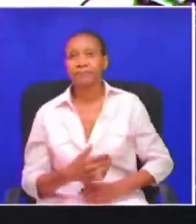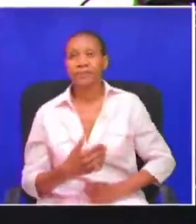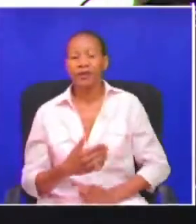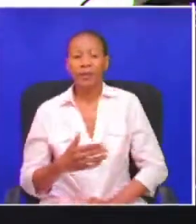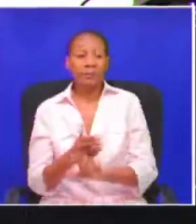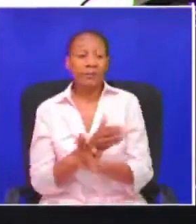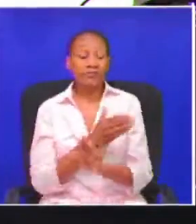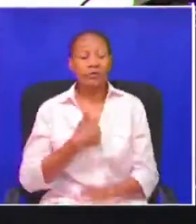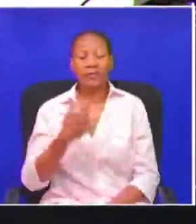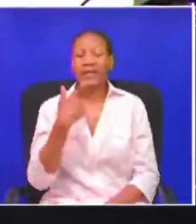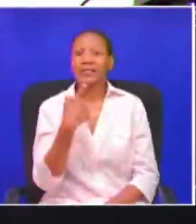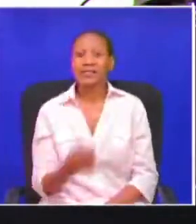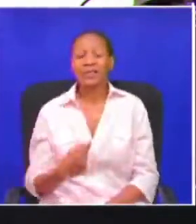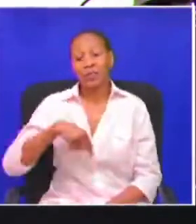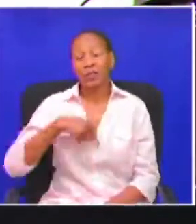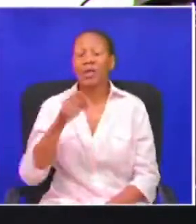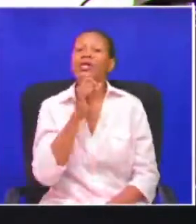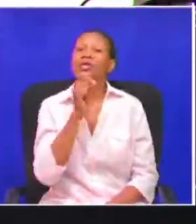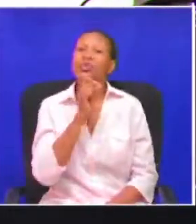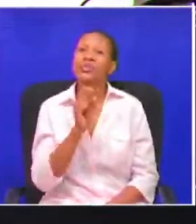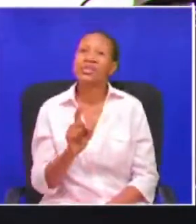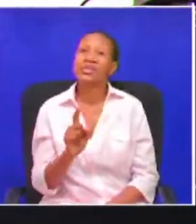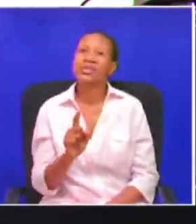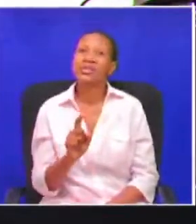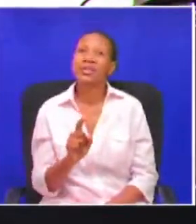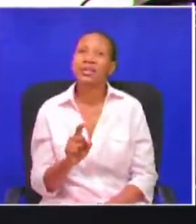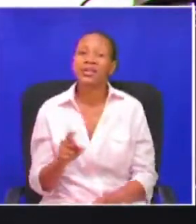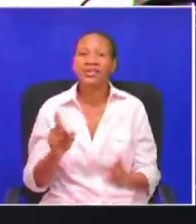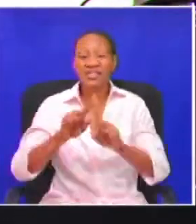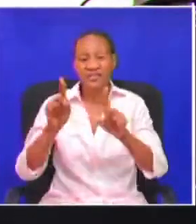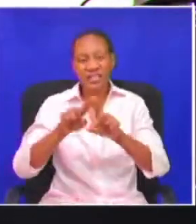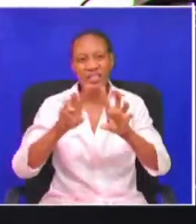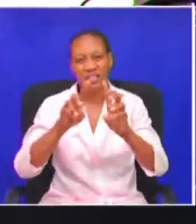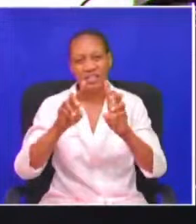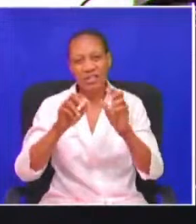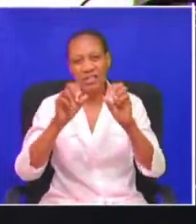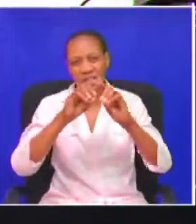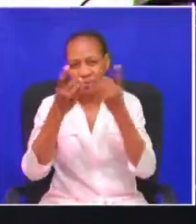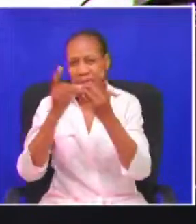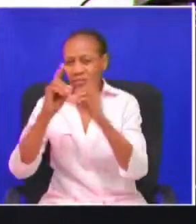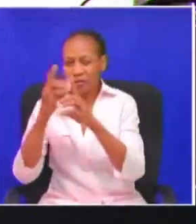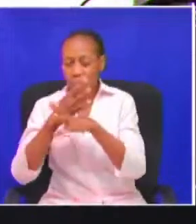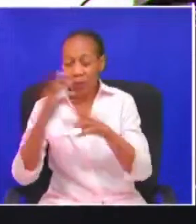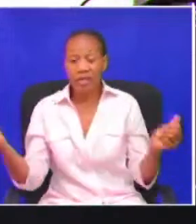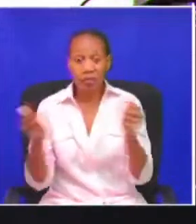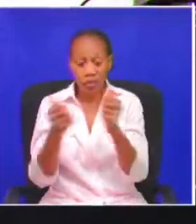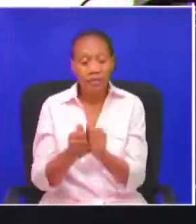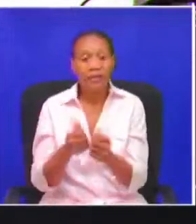we are using and will continue to use a multidisciplinary approach in dealing with this matter.